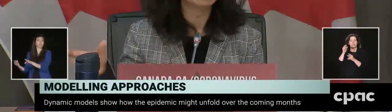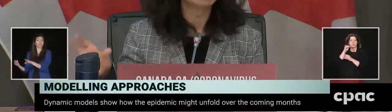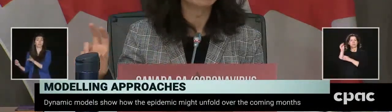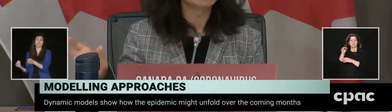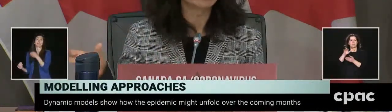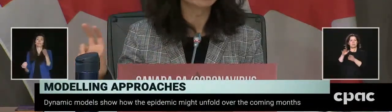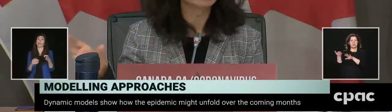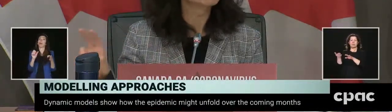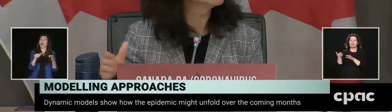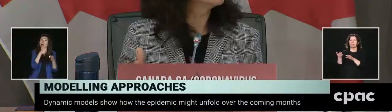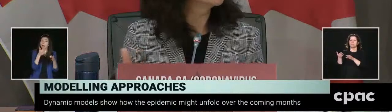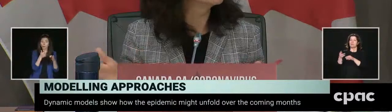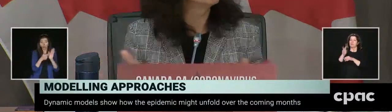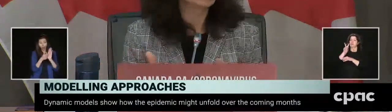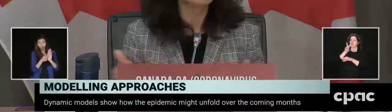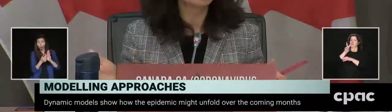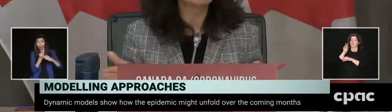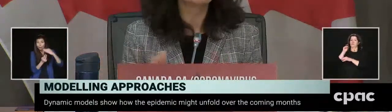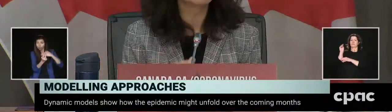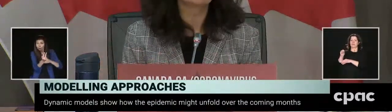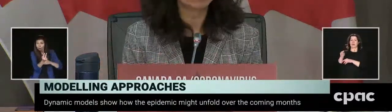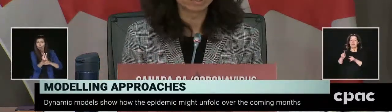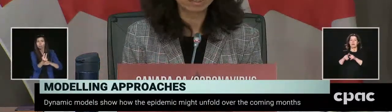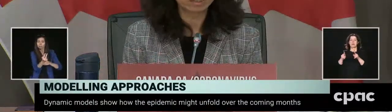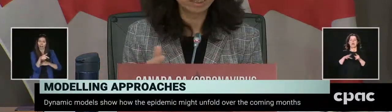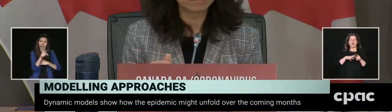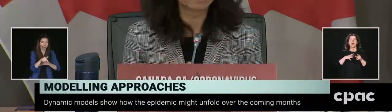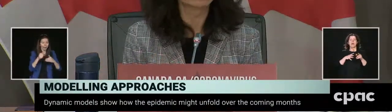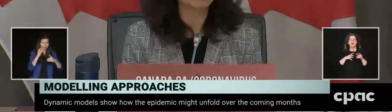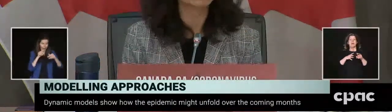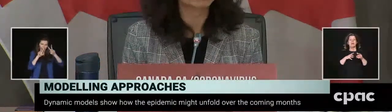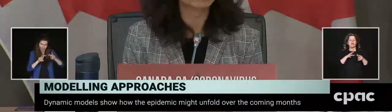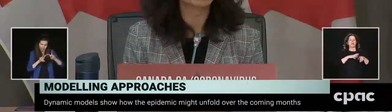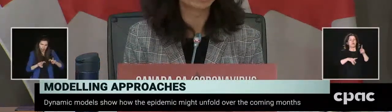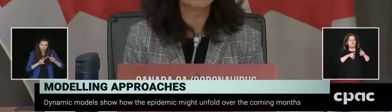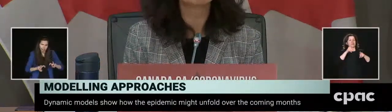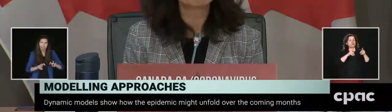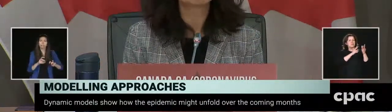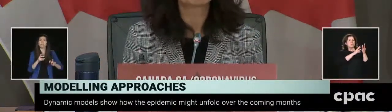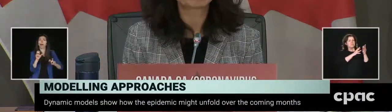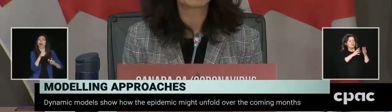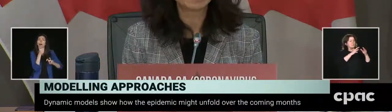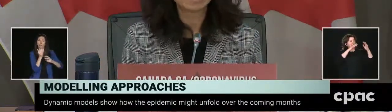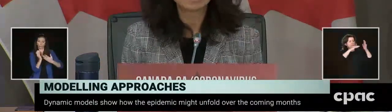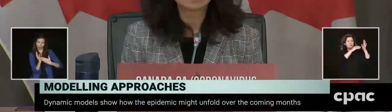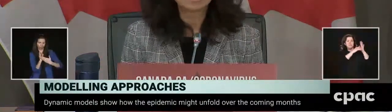have parameters and sensitivity and a range that will input to give us some of those measures.